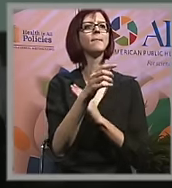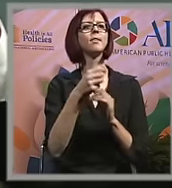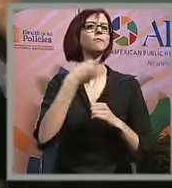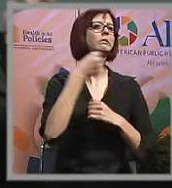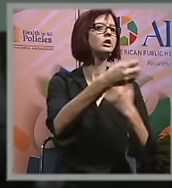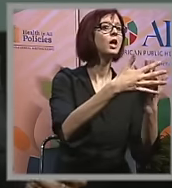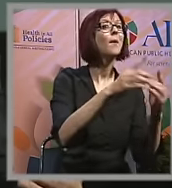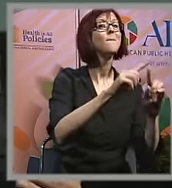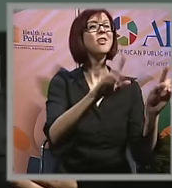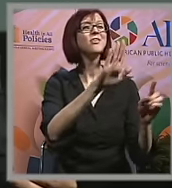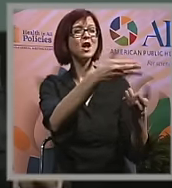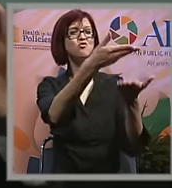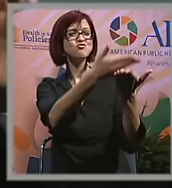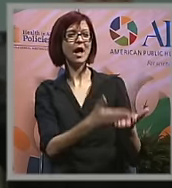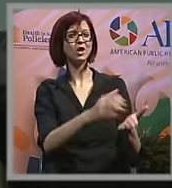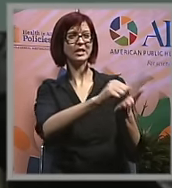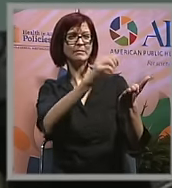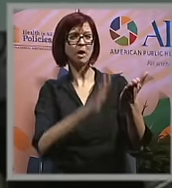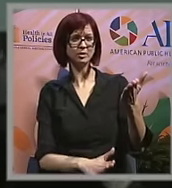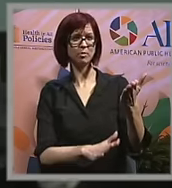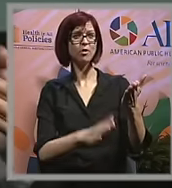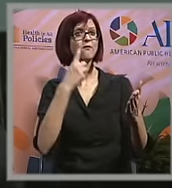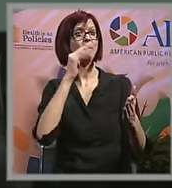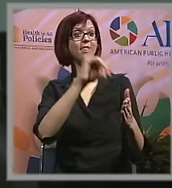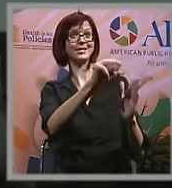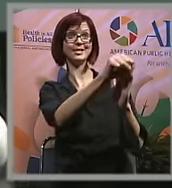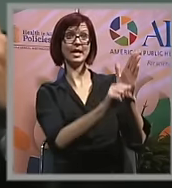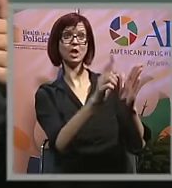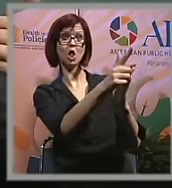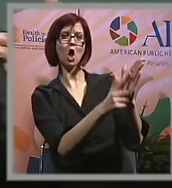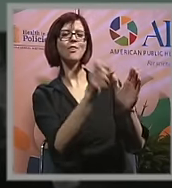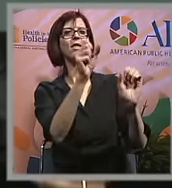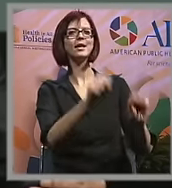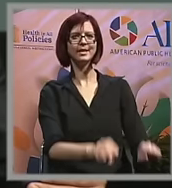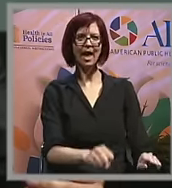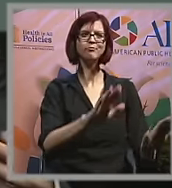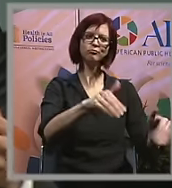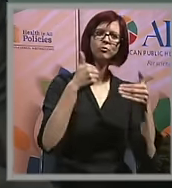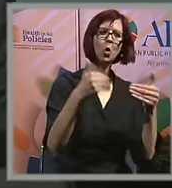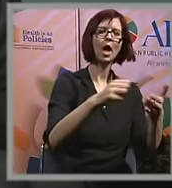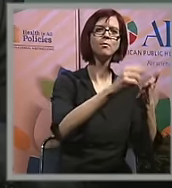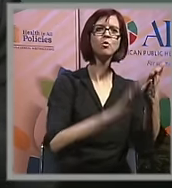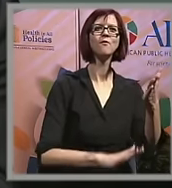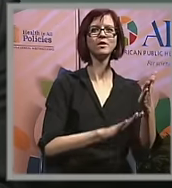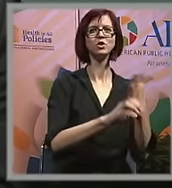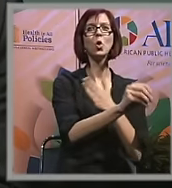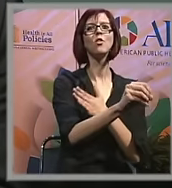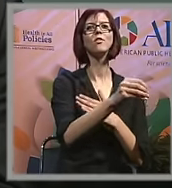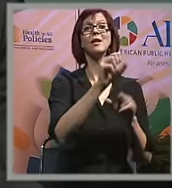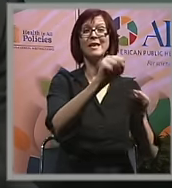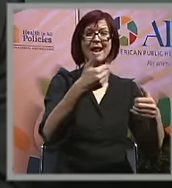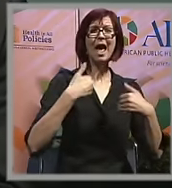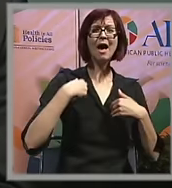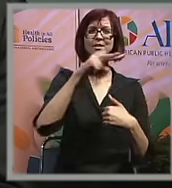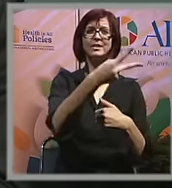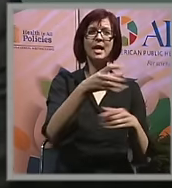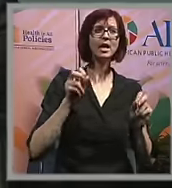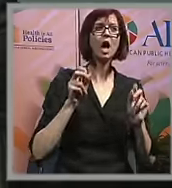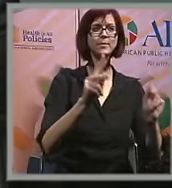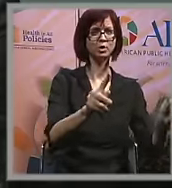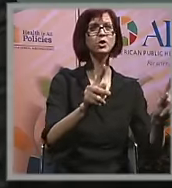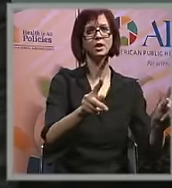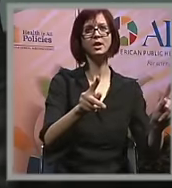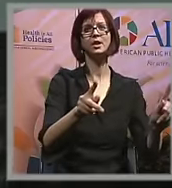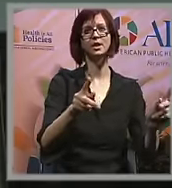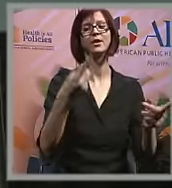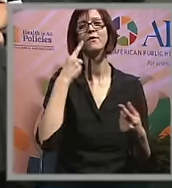their record is expungible under that state's law, that they can get those records expunged so that they can have a second chance to get good employment